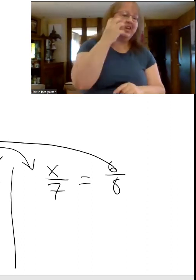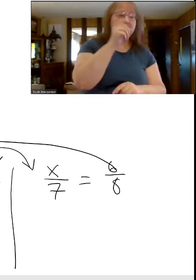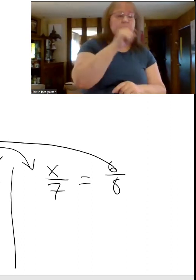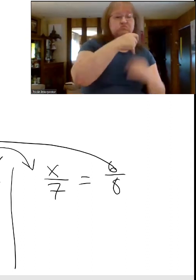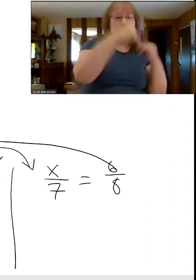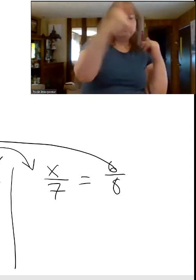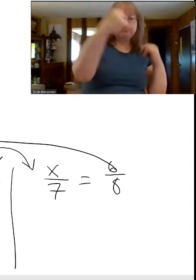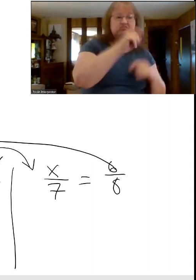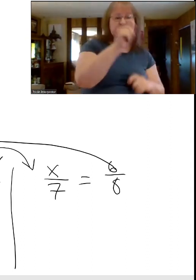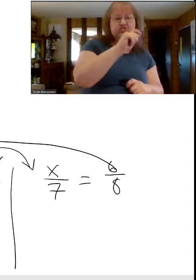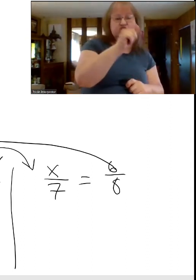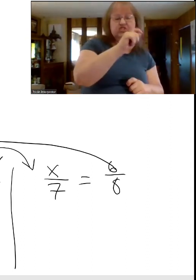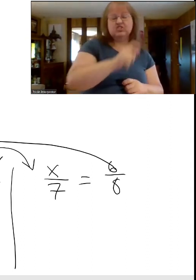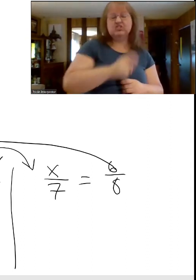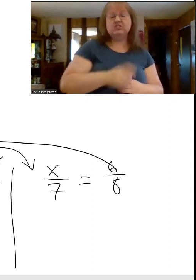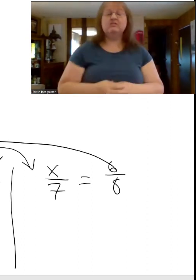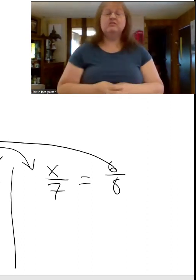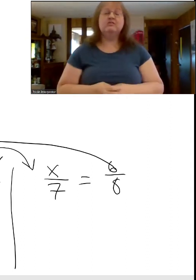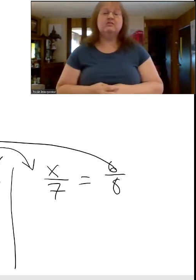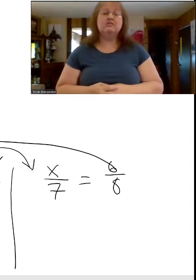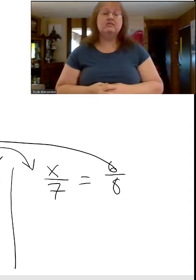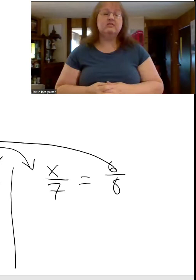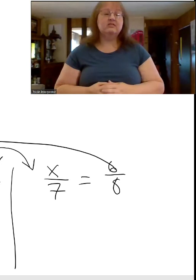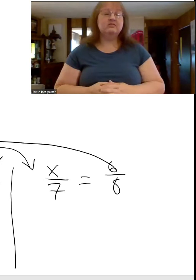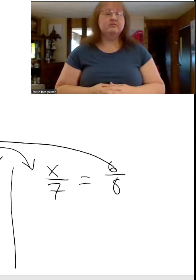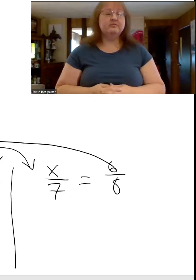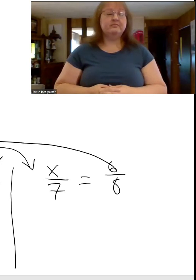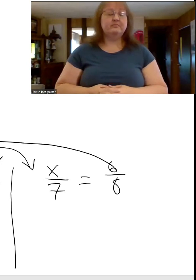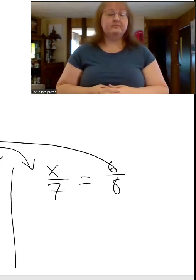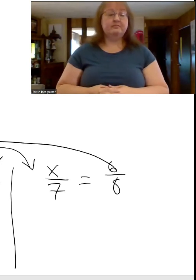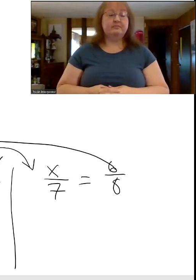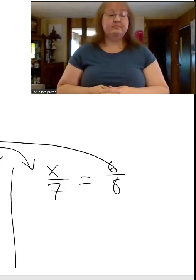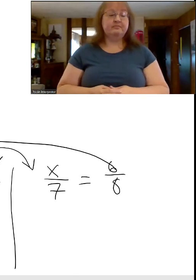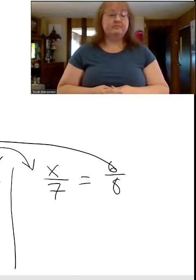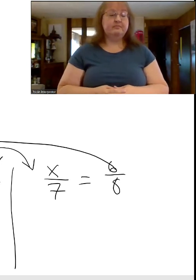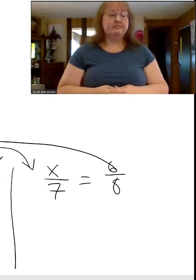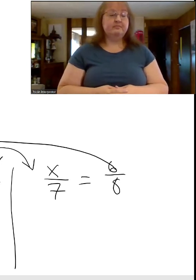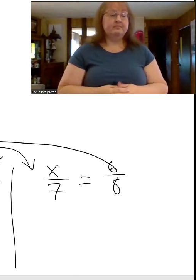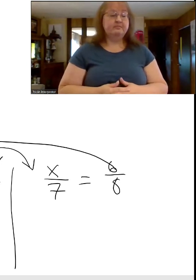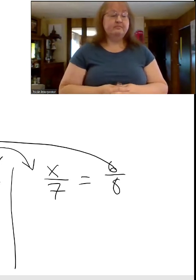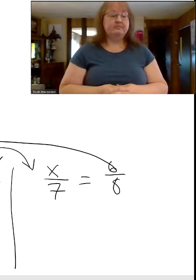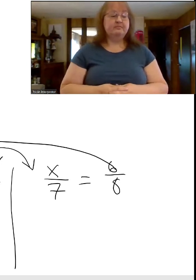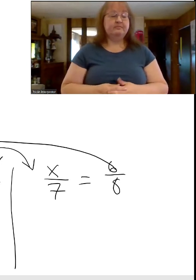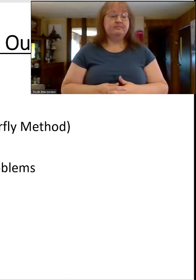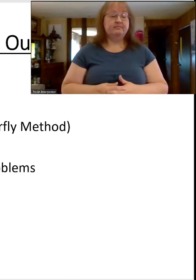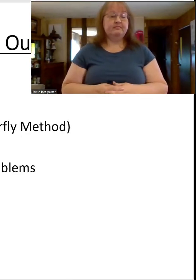you. Look for the X and then use that to make your ratio.